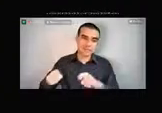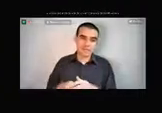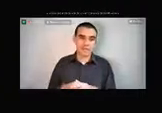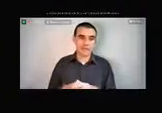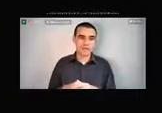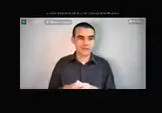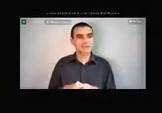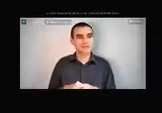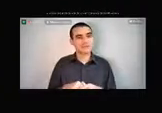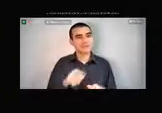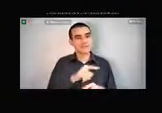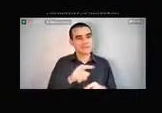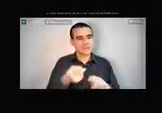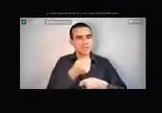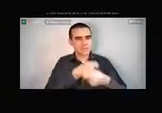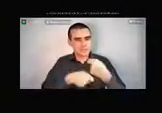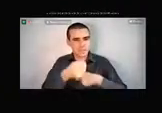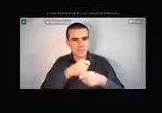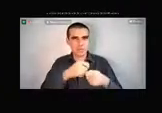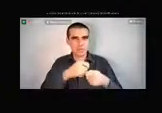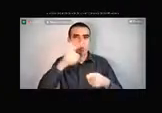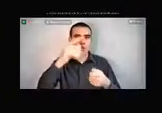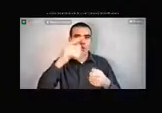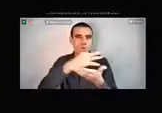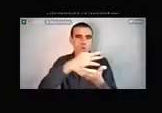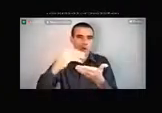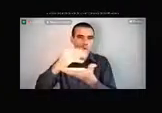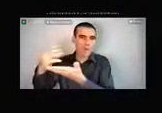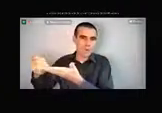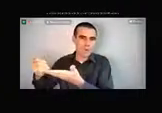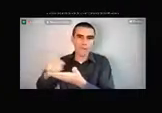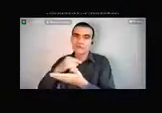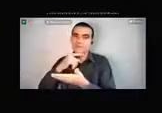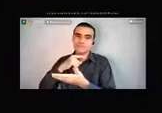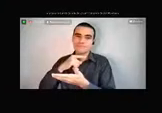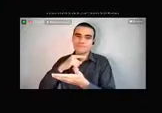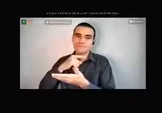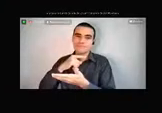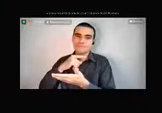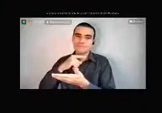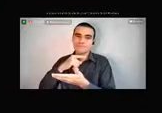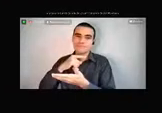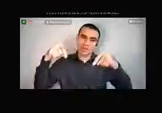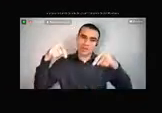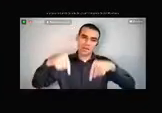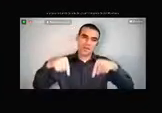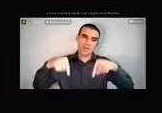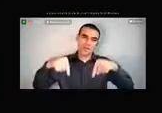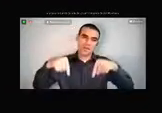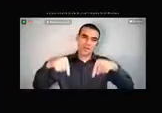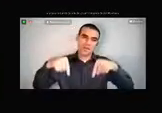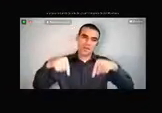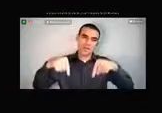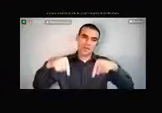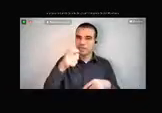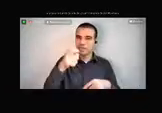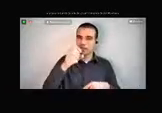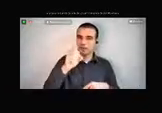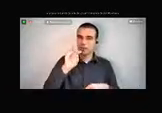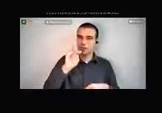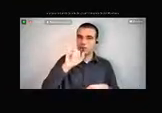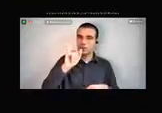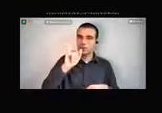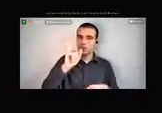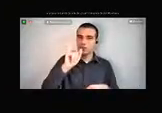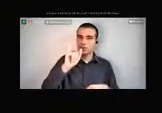businesses that don't need to be echoed elsewhere in the world. because the market is